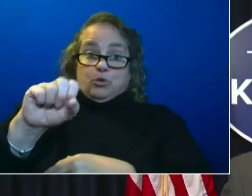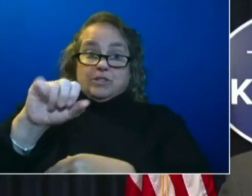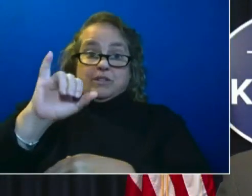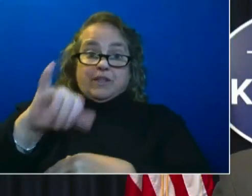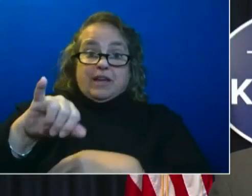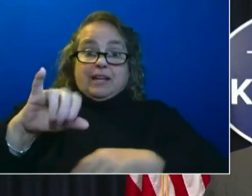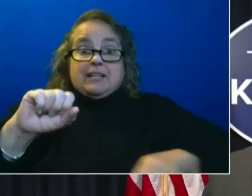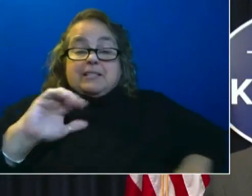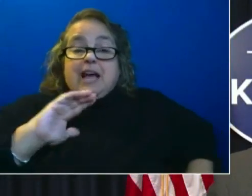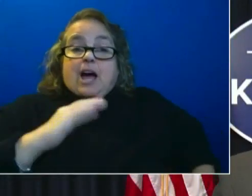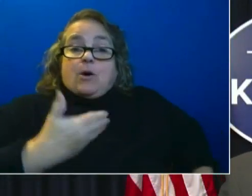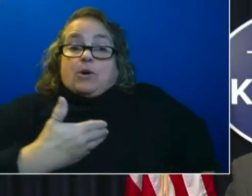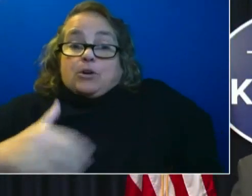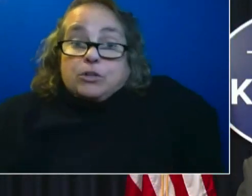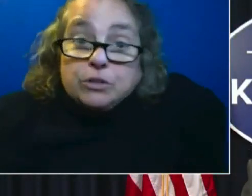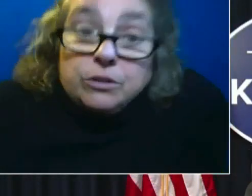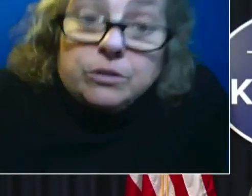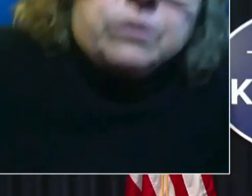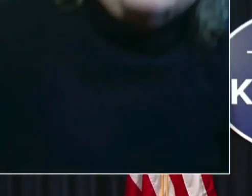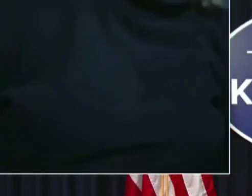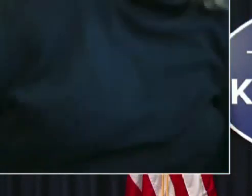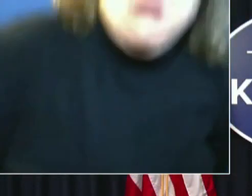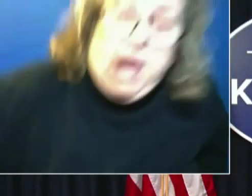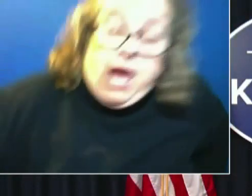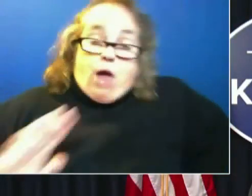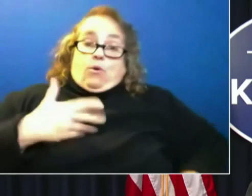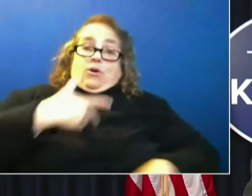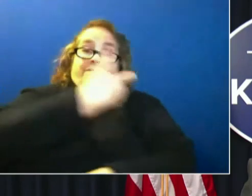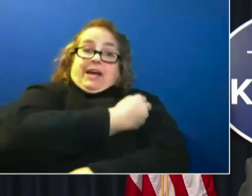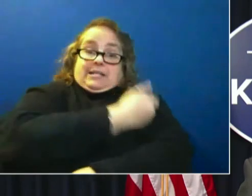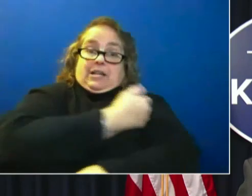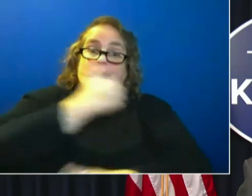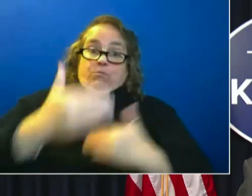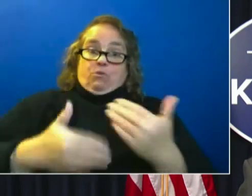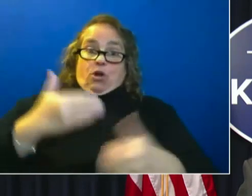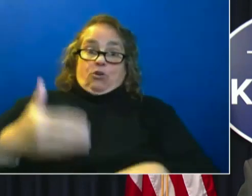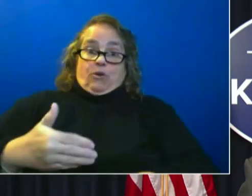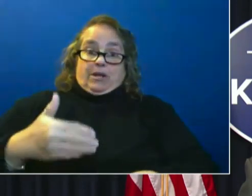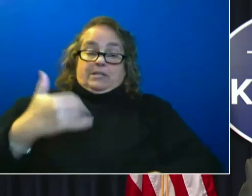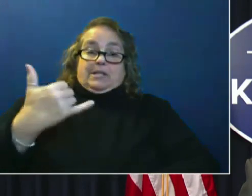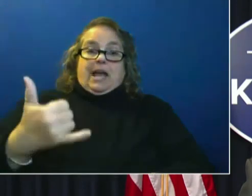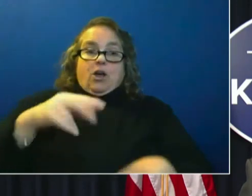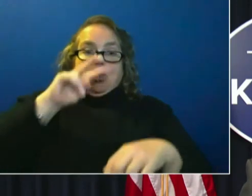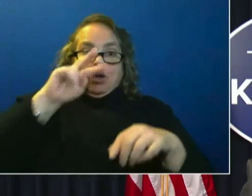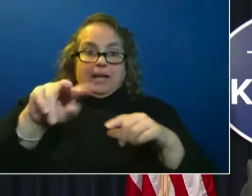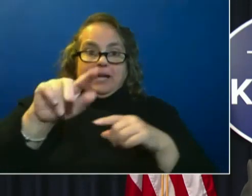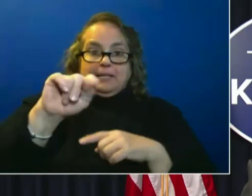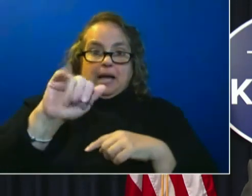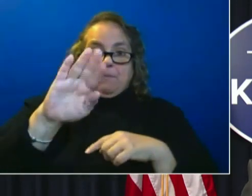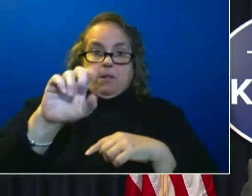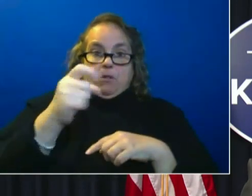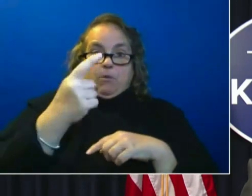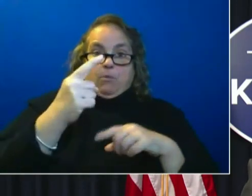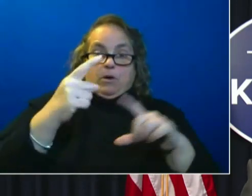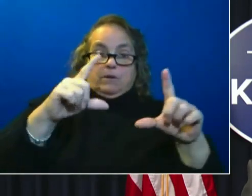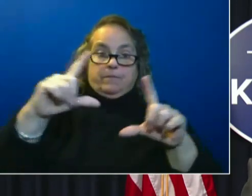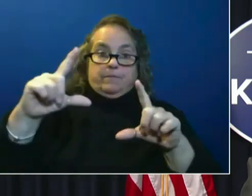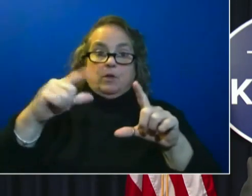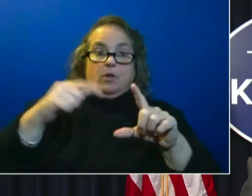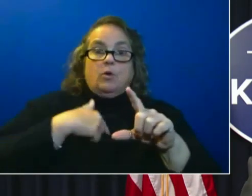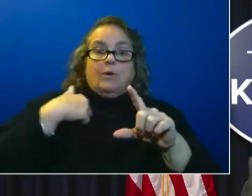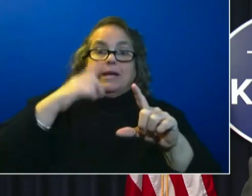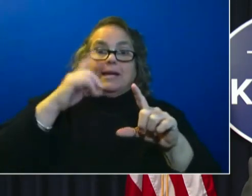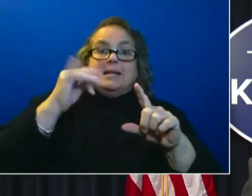vaccination progress. Let's start off with Table 1. We announced the 1